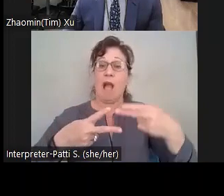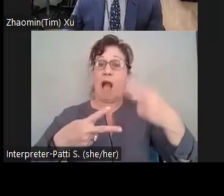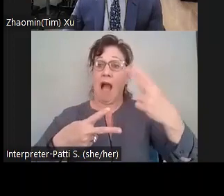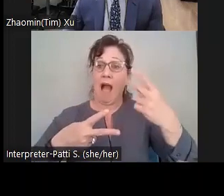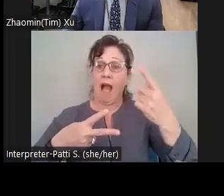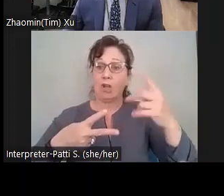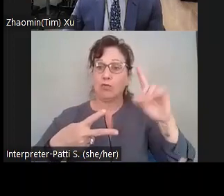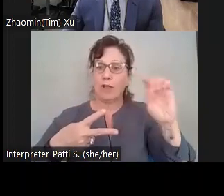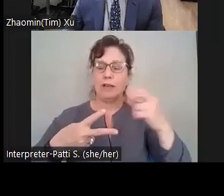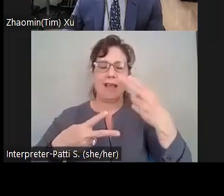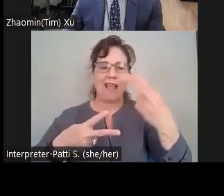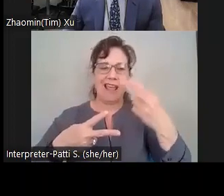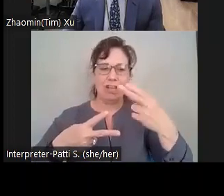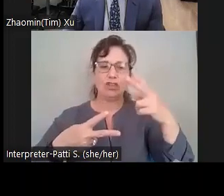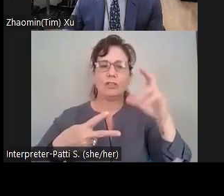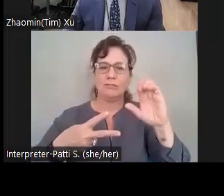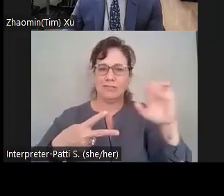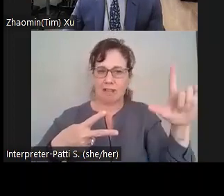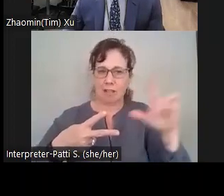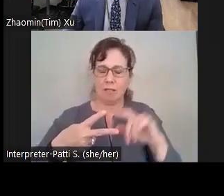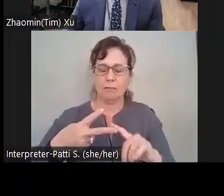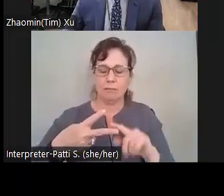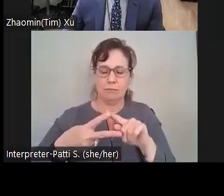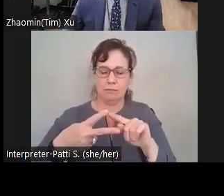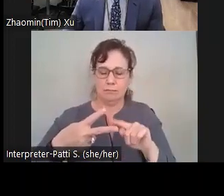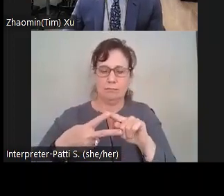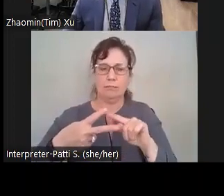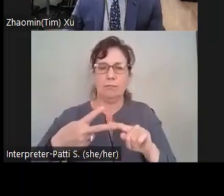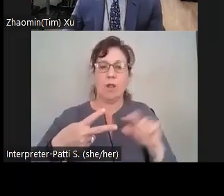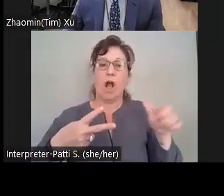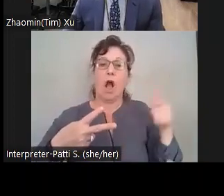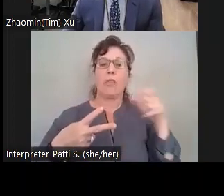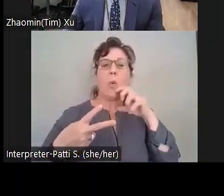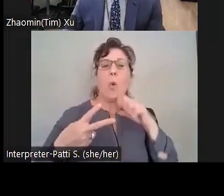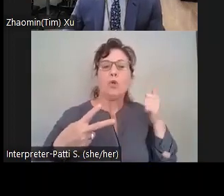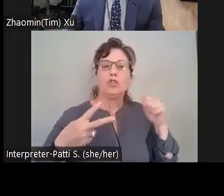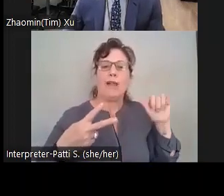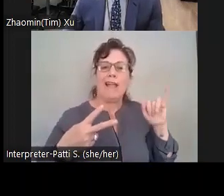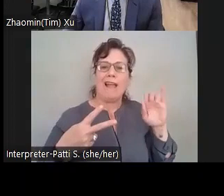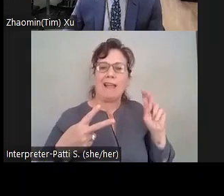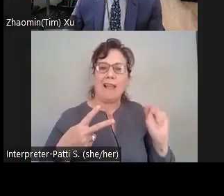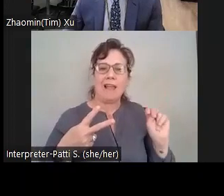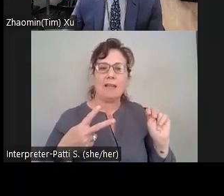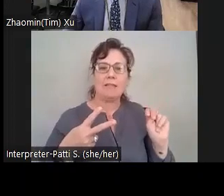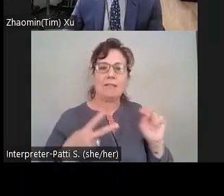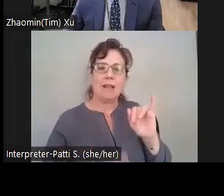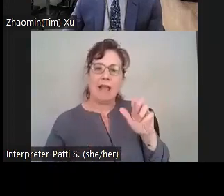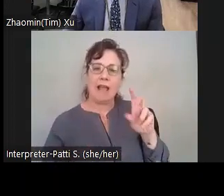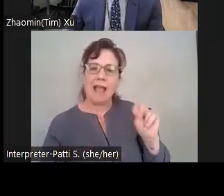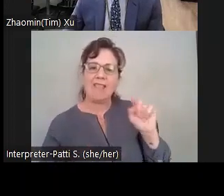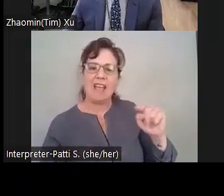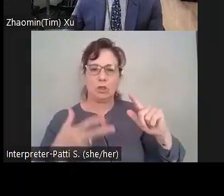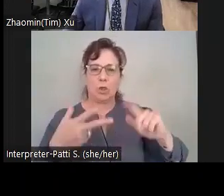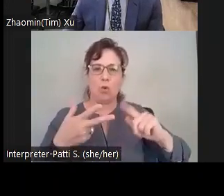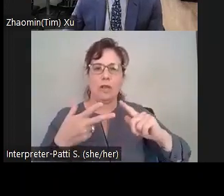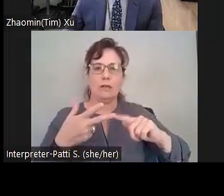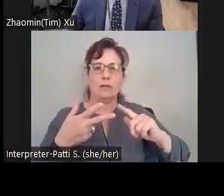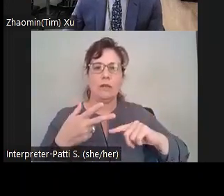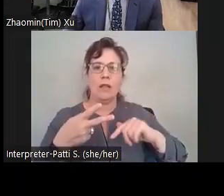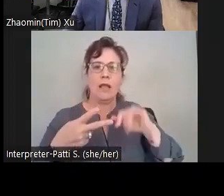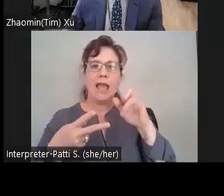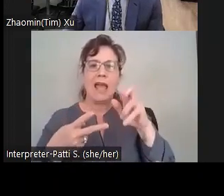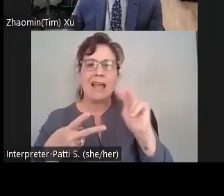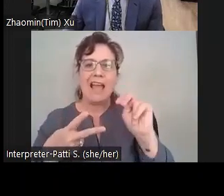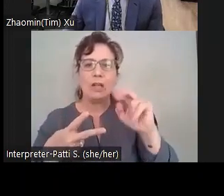some older terminology referred to as AIN. AIN1 refers to low grade, and AIN2 and 3, as you see